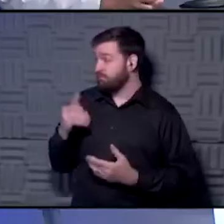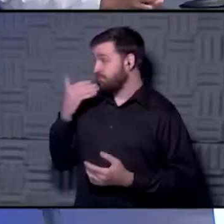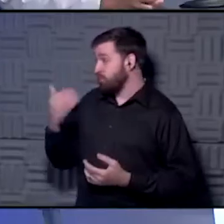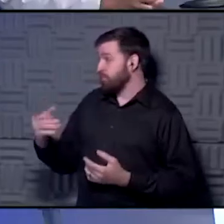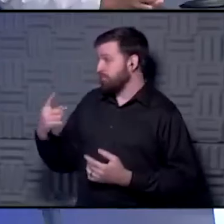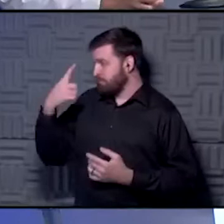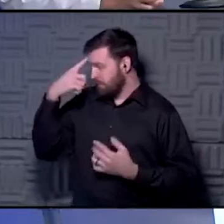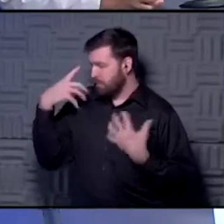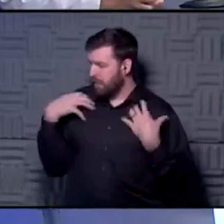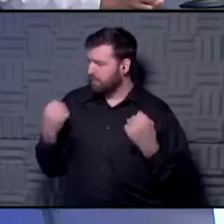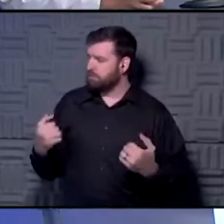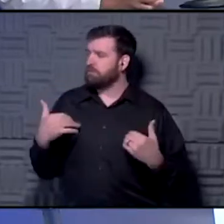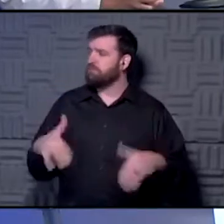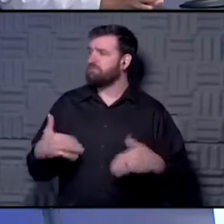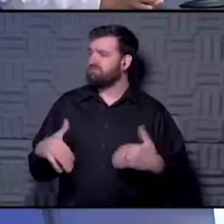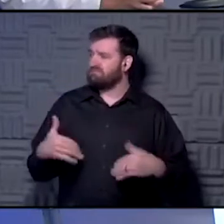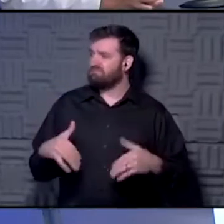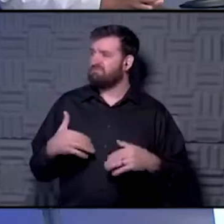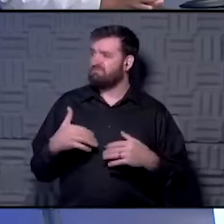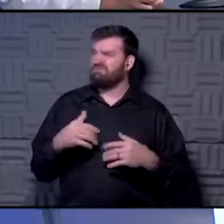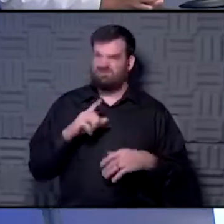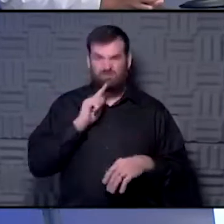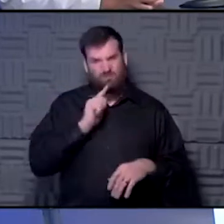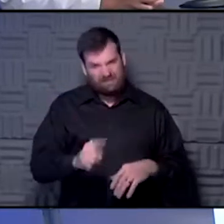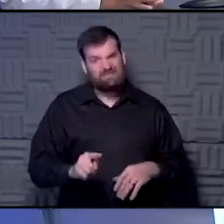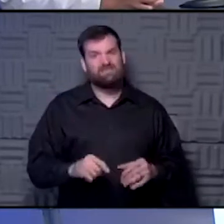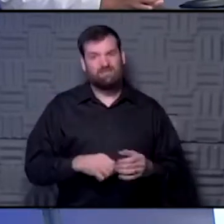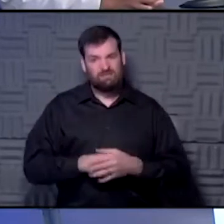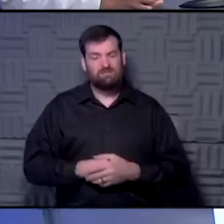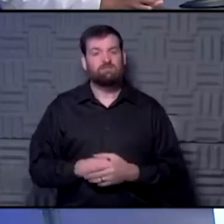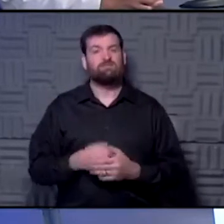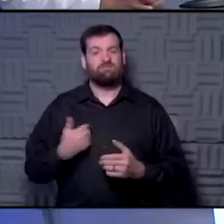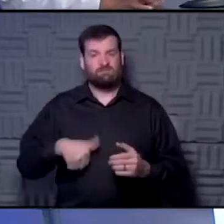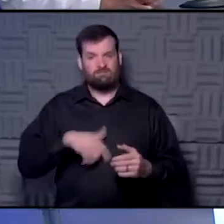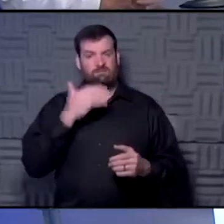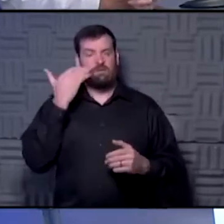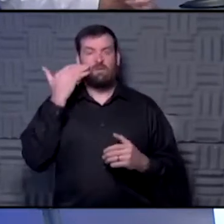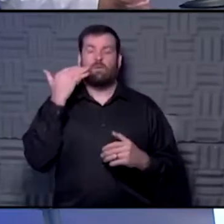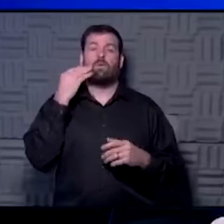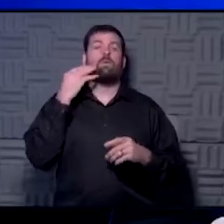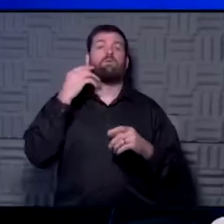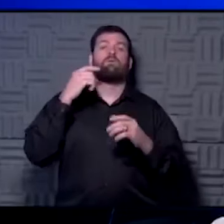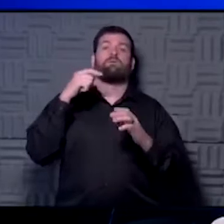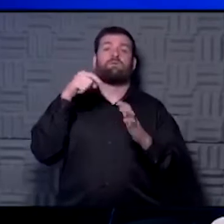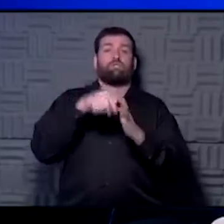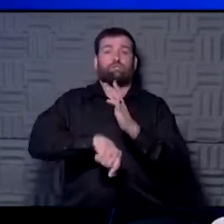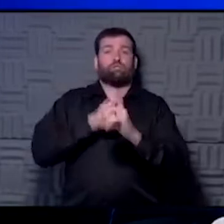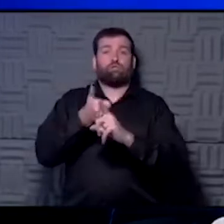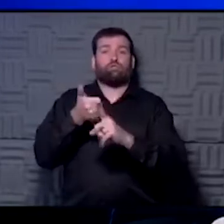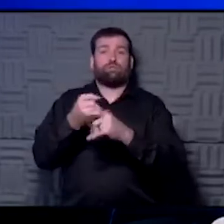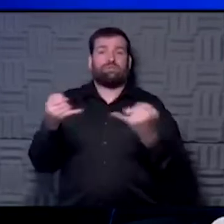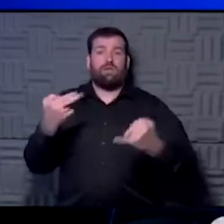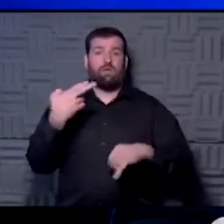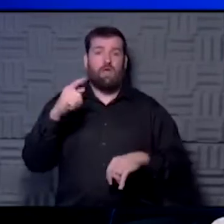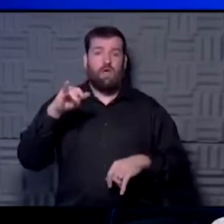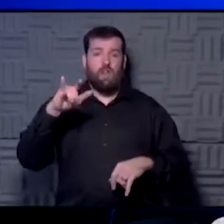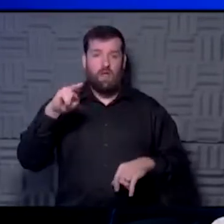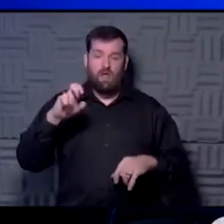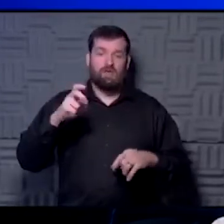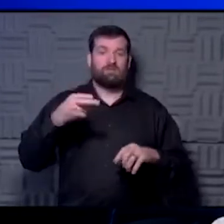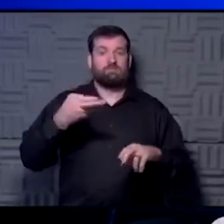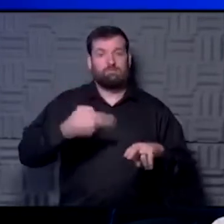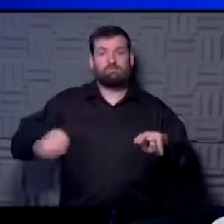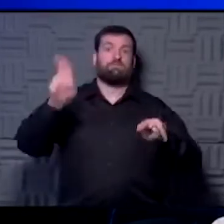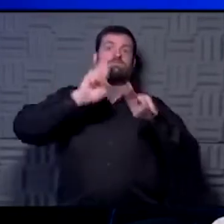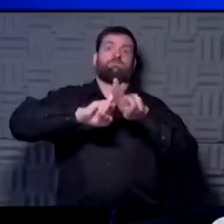health aspects of this are very real, and we know that the calls to the suicide prevention line were up 8,000% early in the pandemic, and